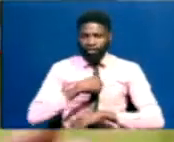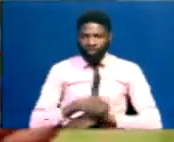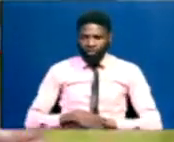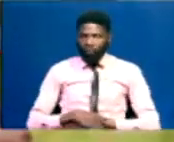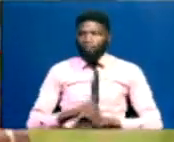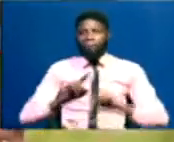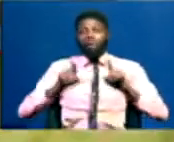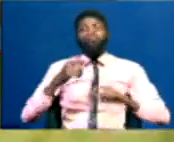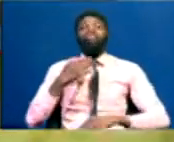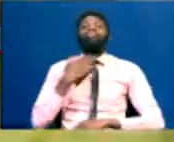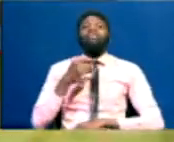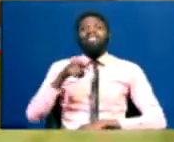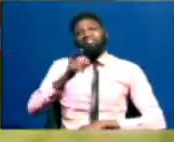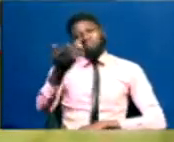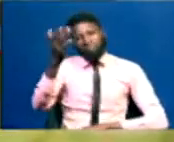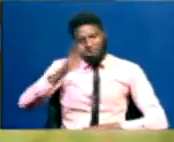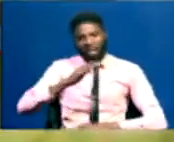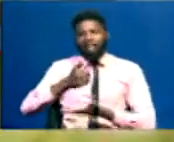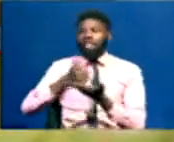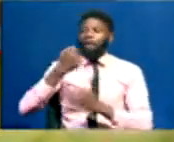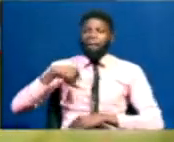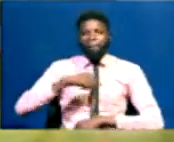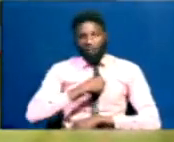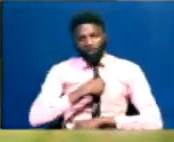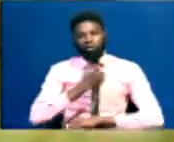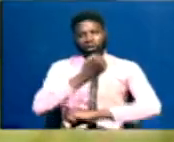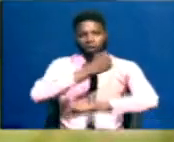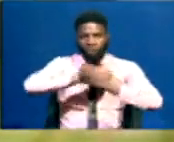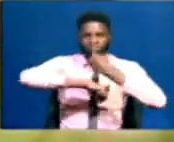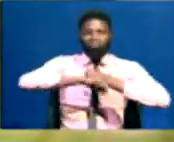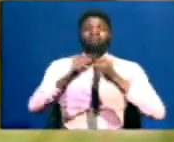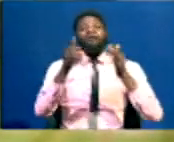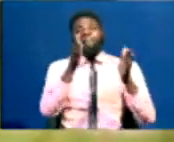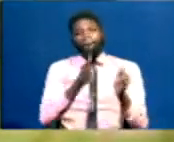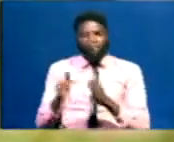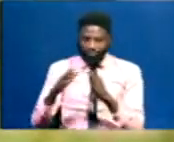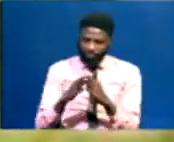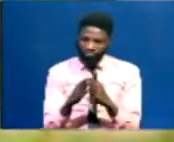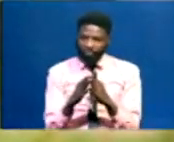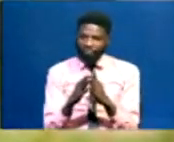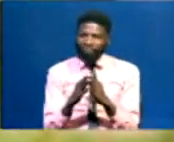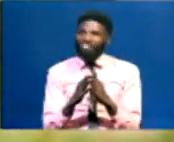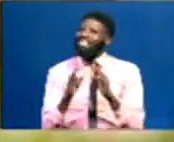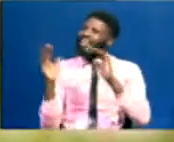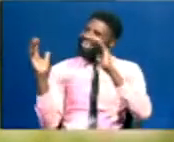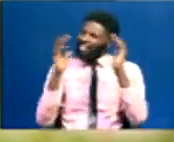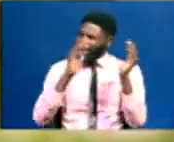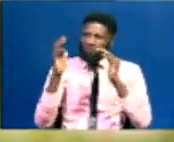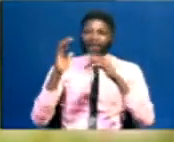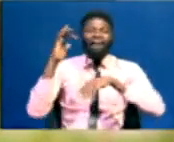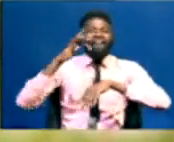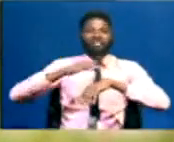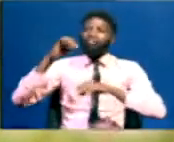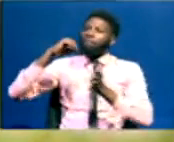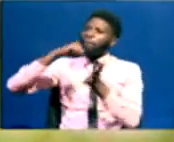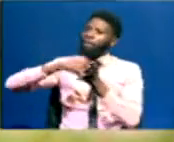with this climate action plan. The adverse effects of climate have affected Makueni. The deputy governor